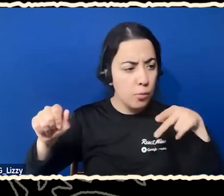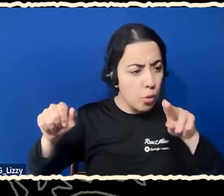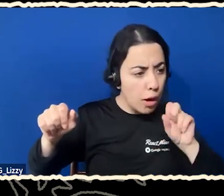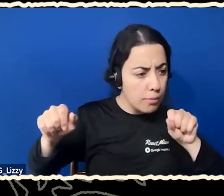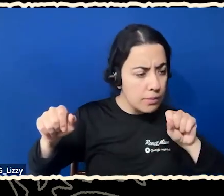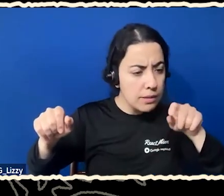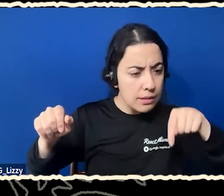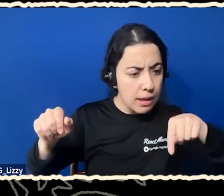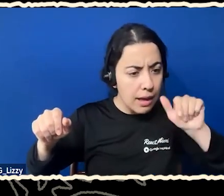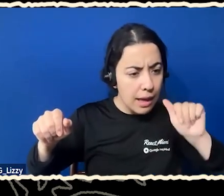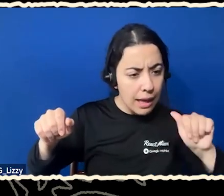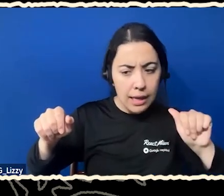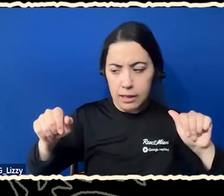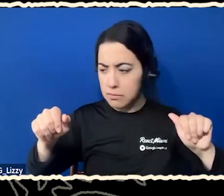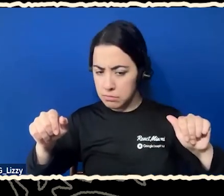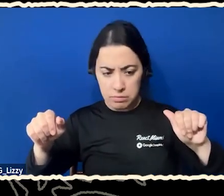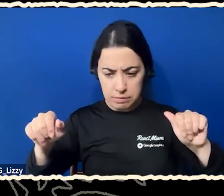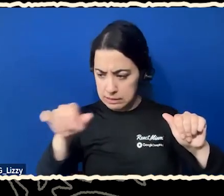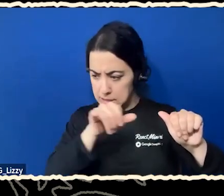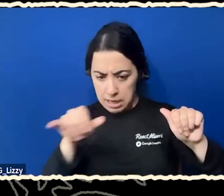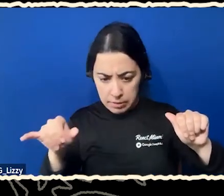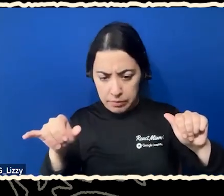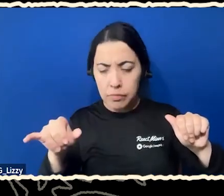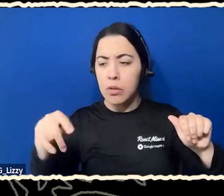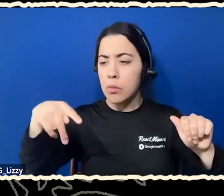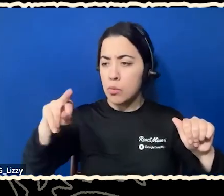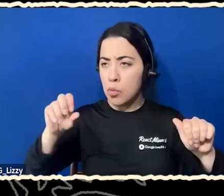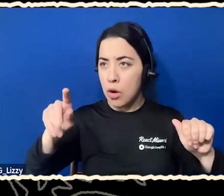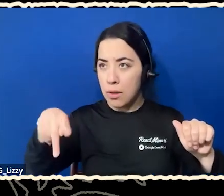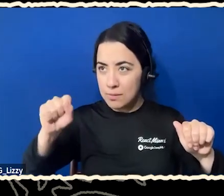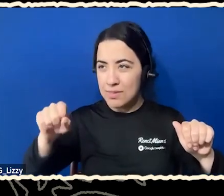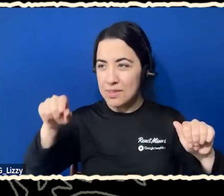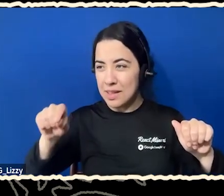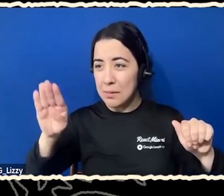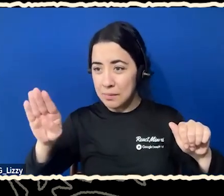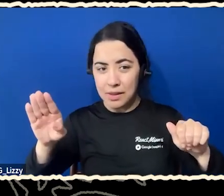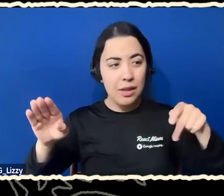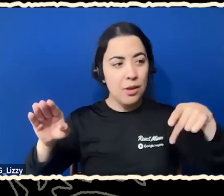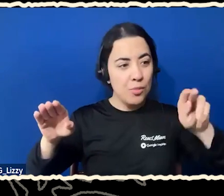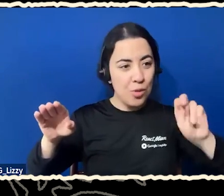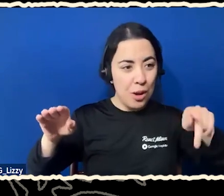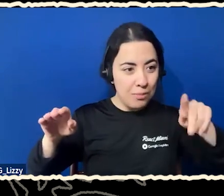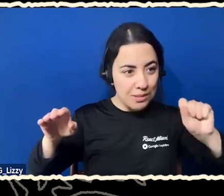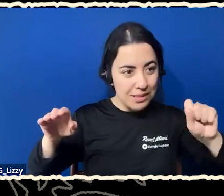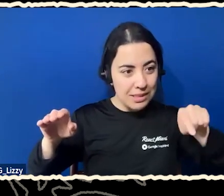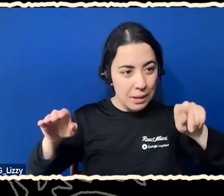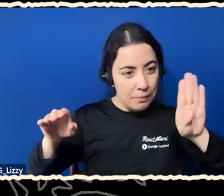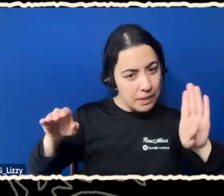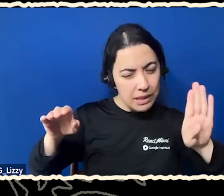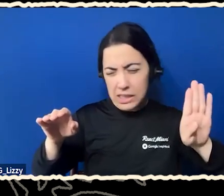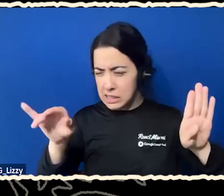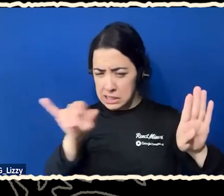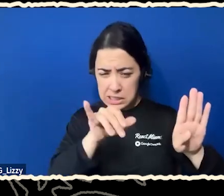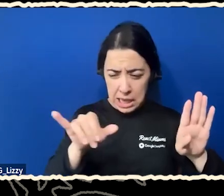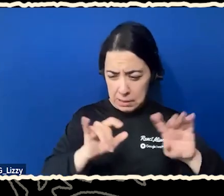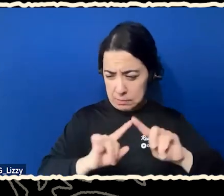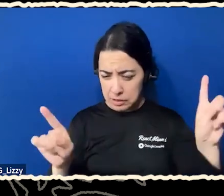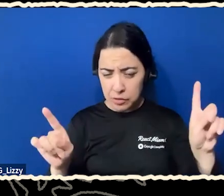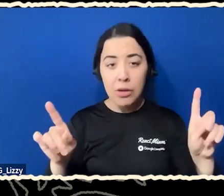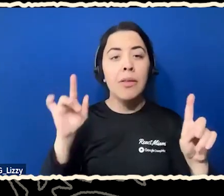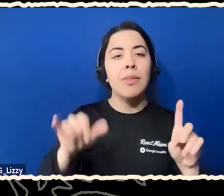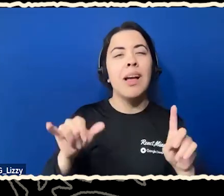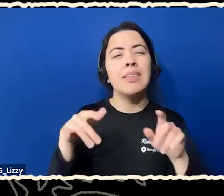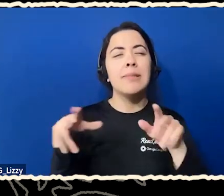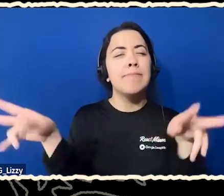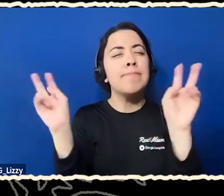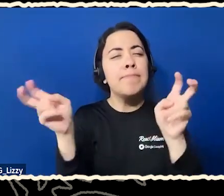Has props.b changed from last props.b? Or we call this a shallow equality check. The objects